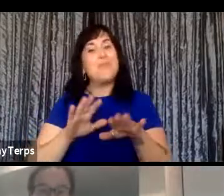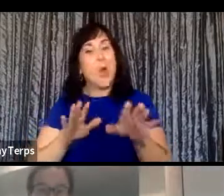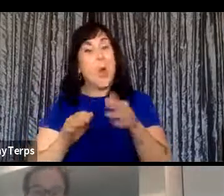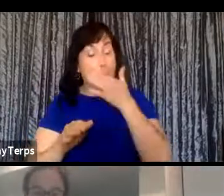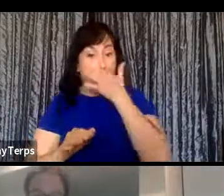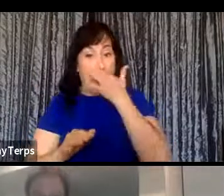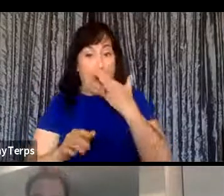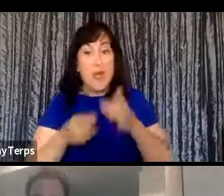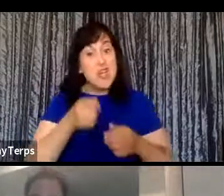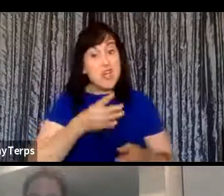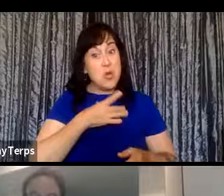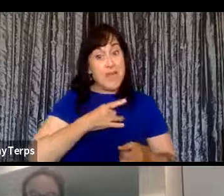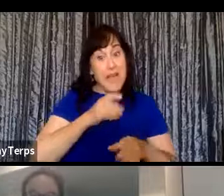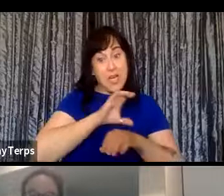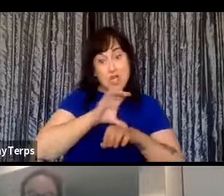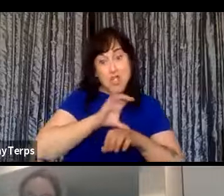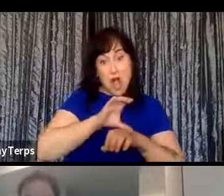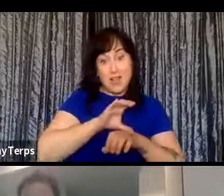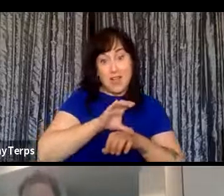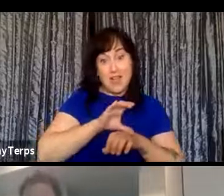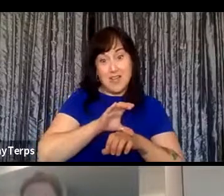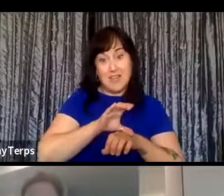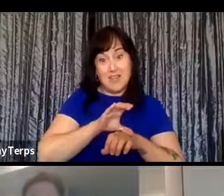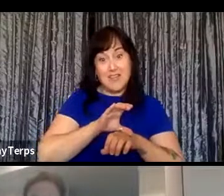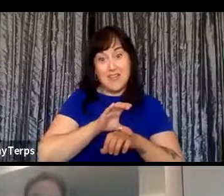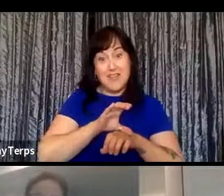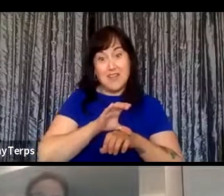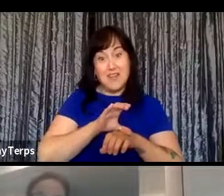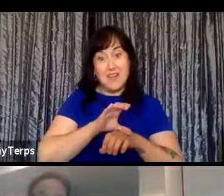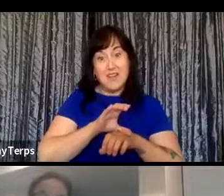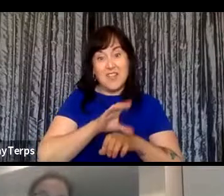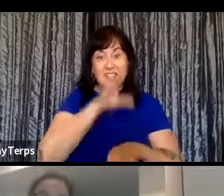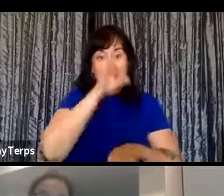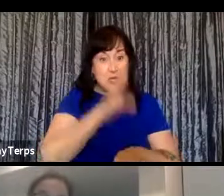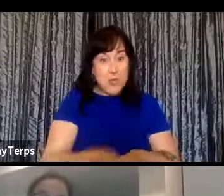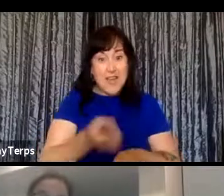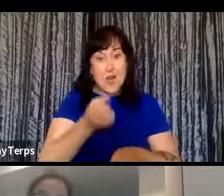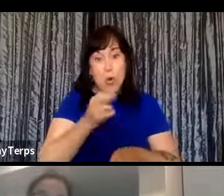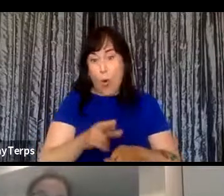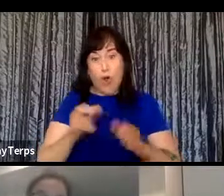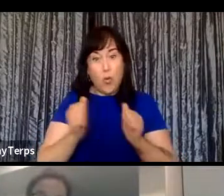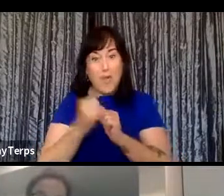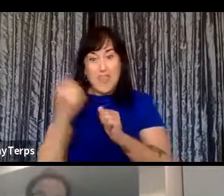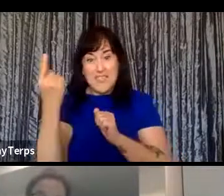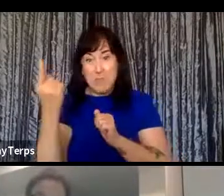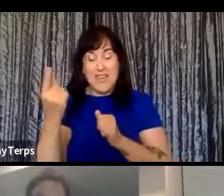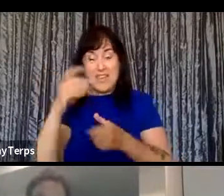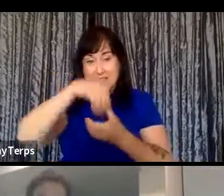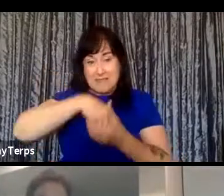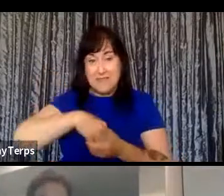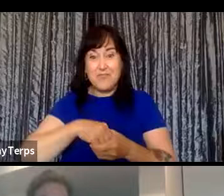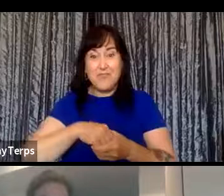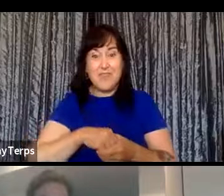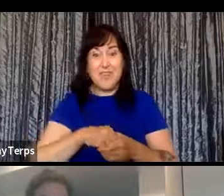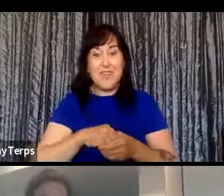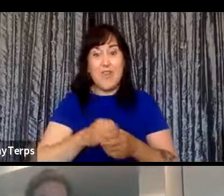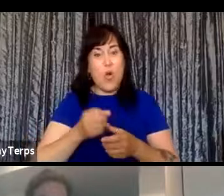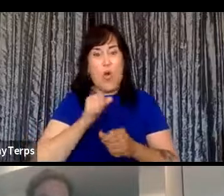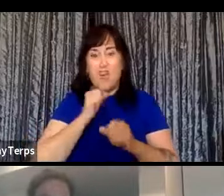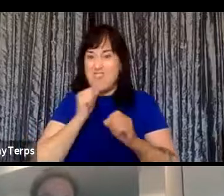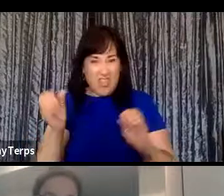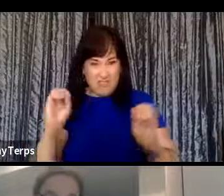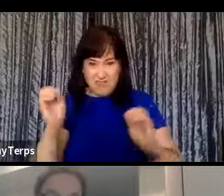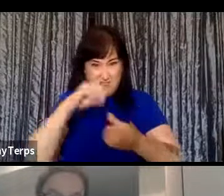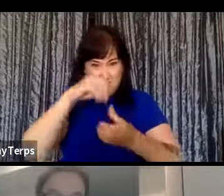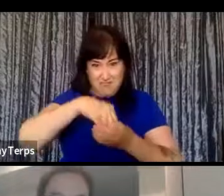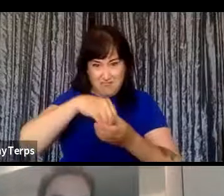you like chocolate with? I know the kids are what they're in, but straight or with a chaser? Do you like it with inclusions or no